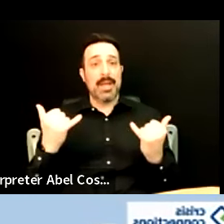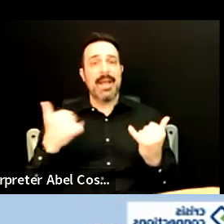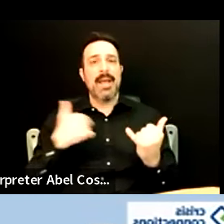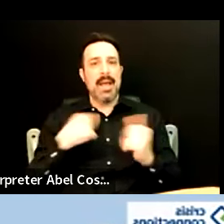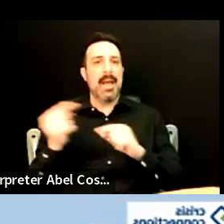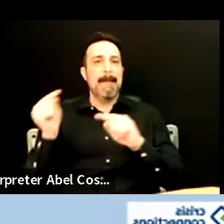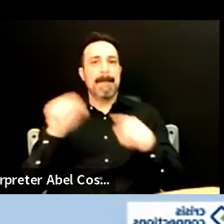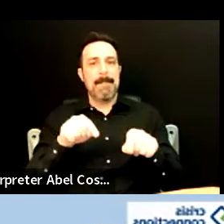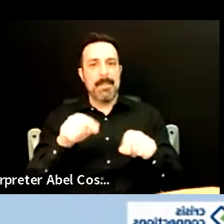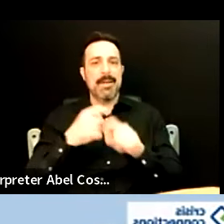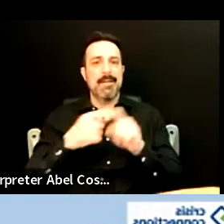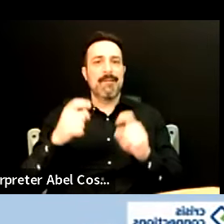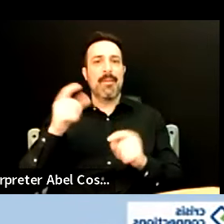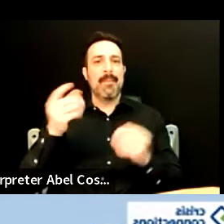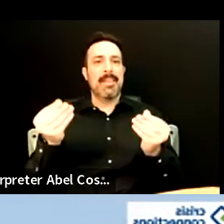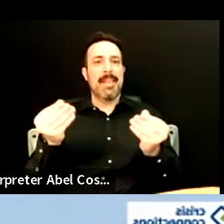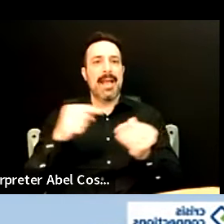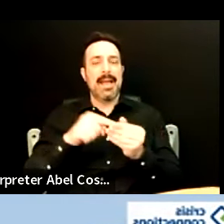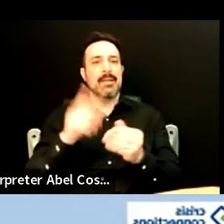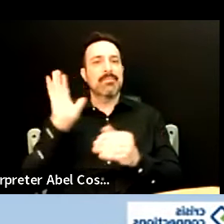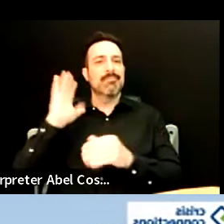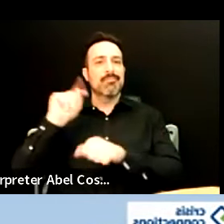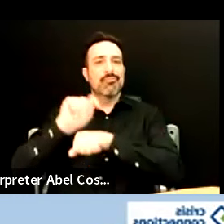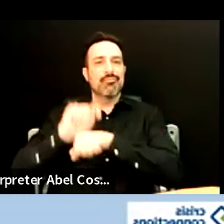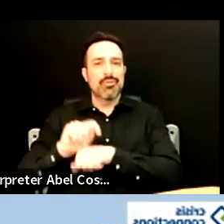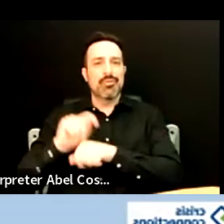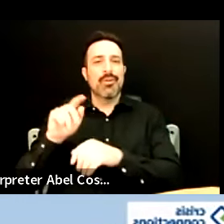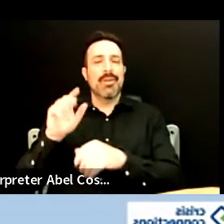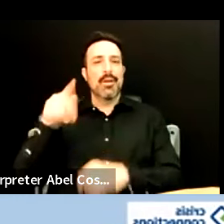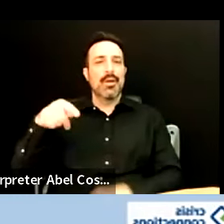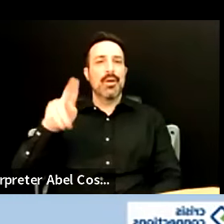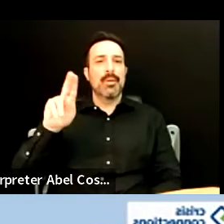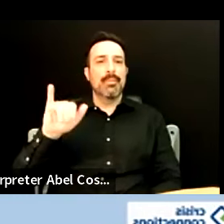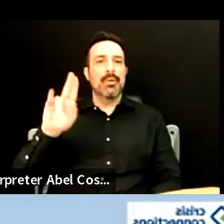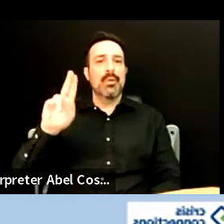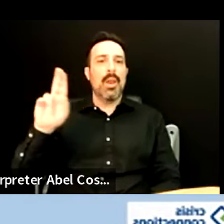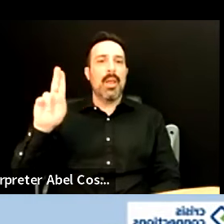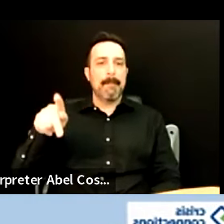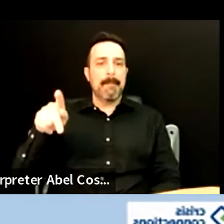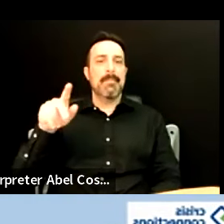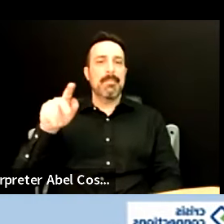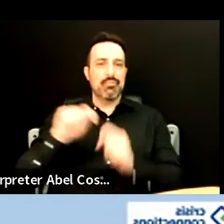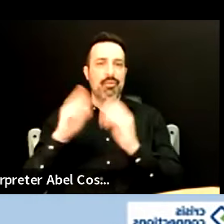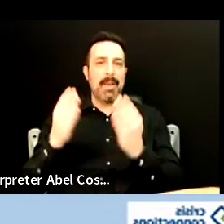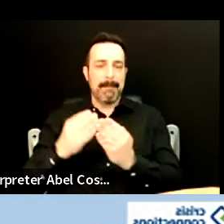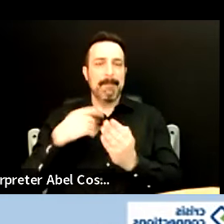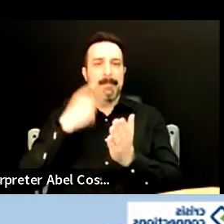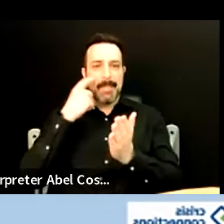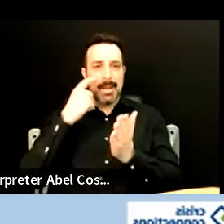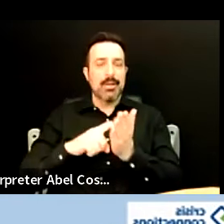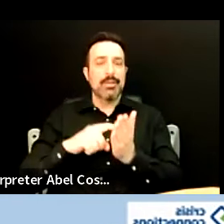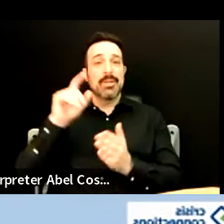coming to you from land that was the traditional territory of the Puyallup tribe. I acknowledge that